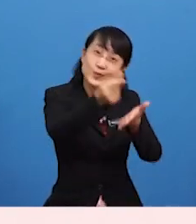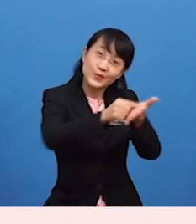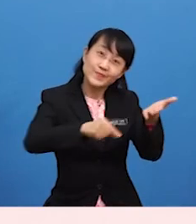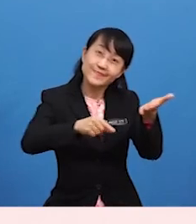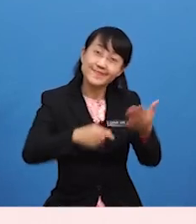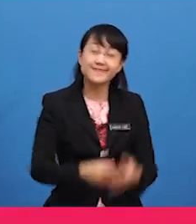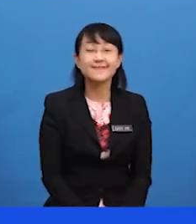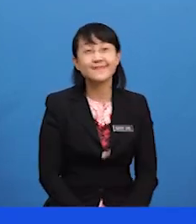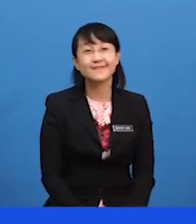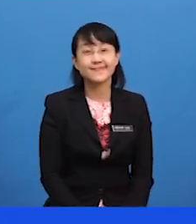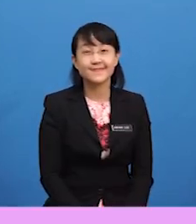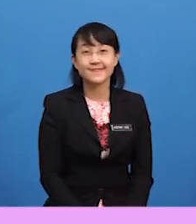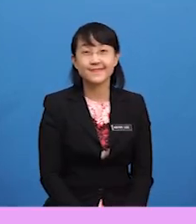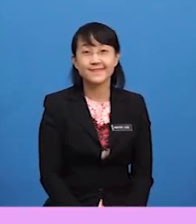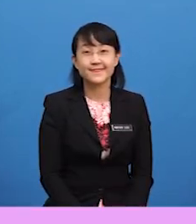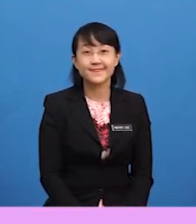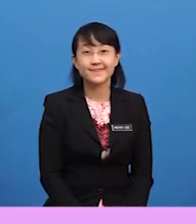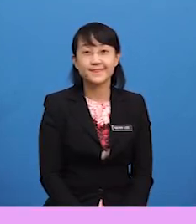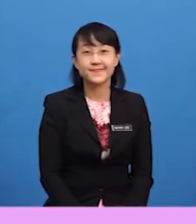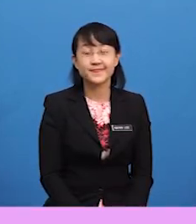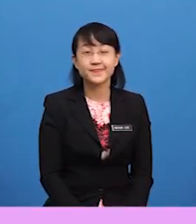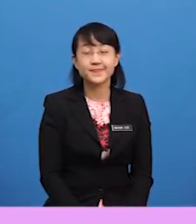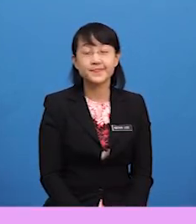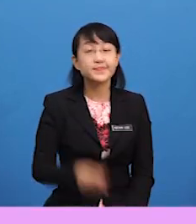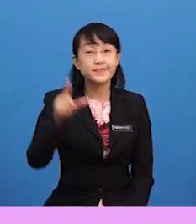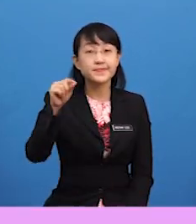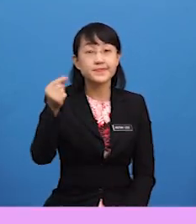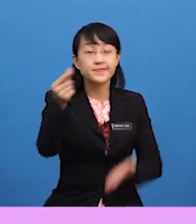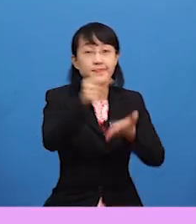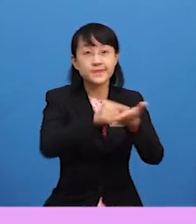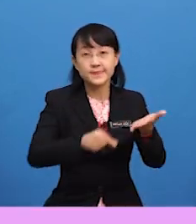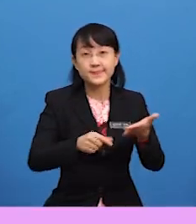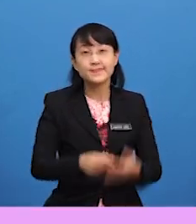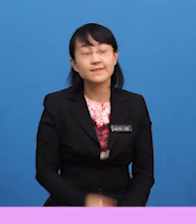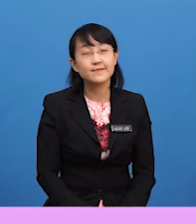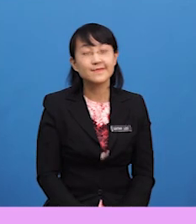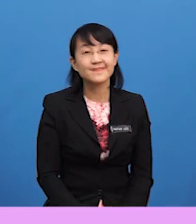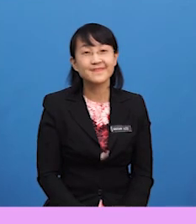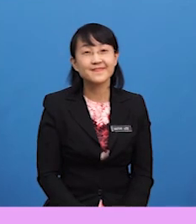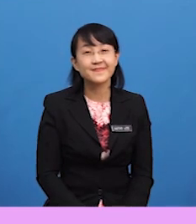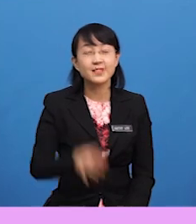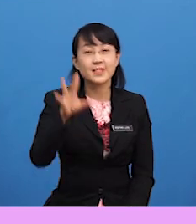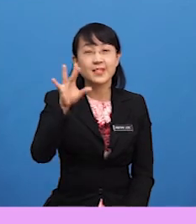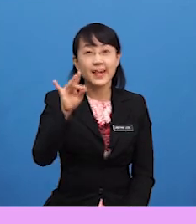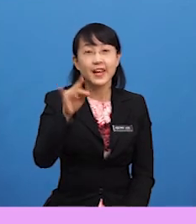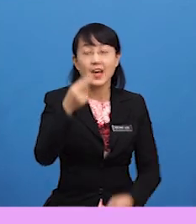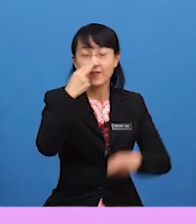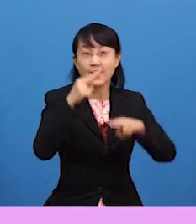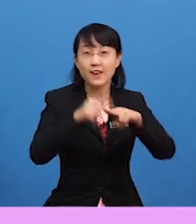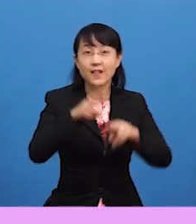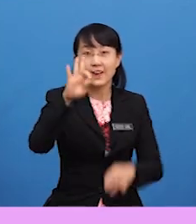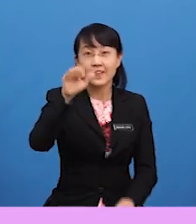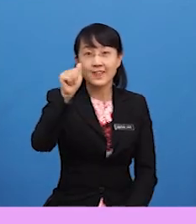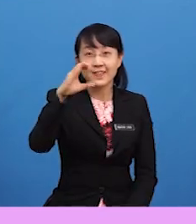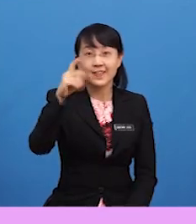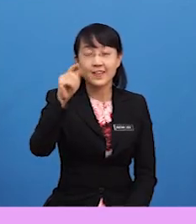right, Gramwiz. Speaking about glue, we've got 8 interesting facts about glue to share with you,